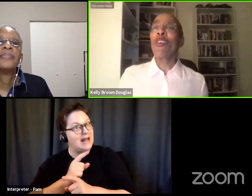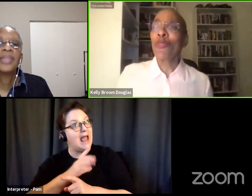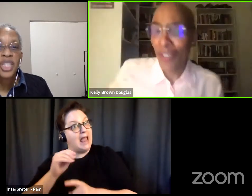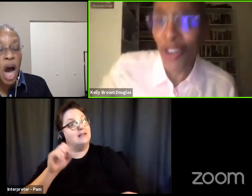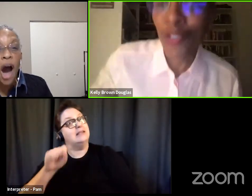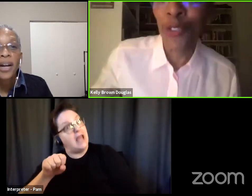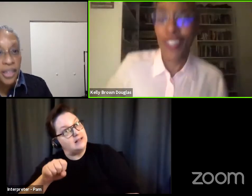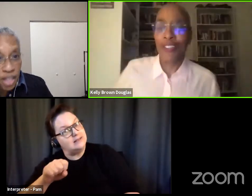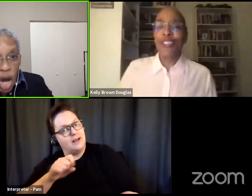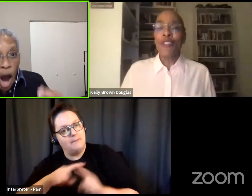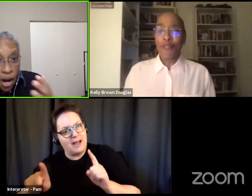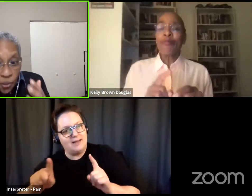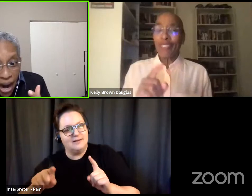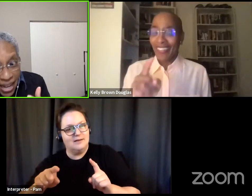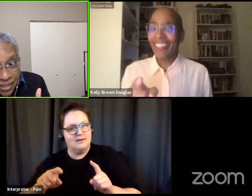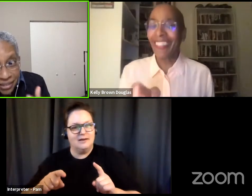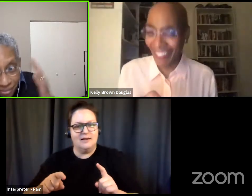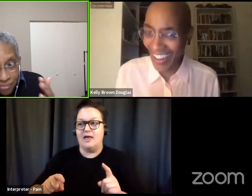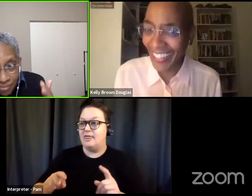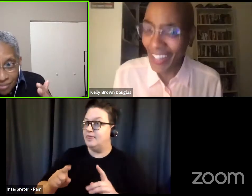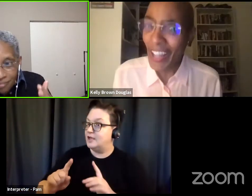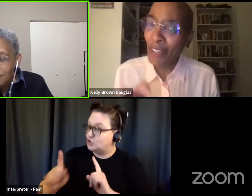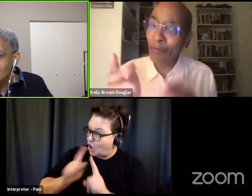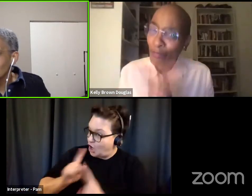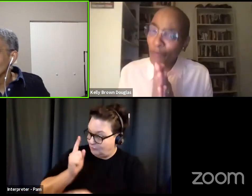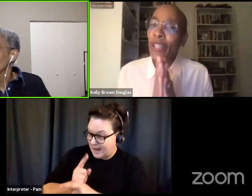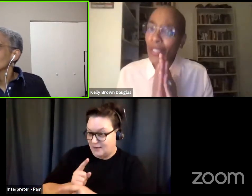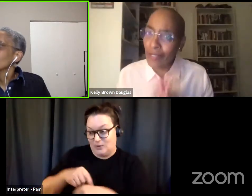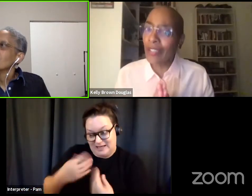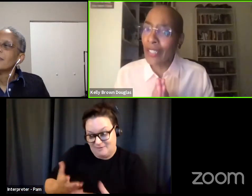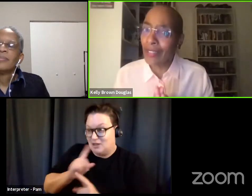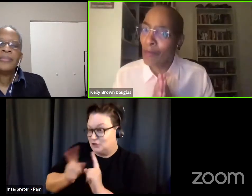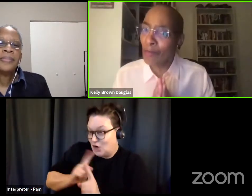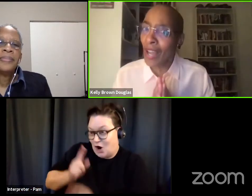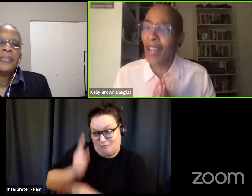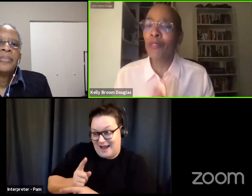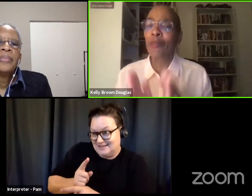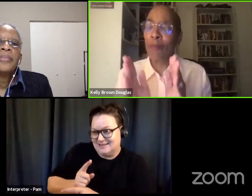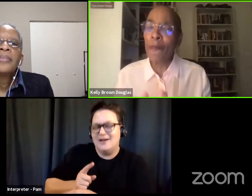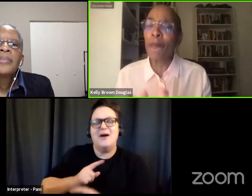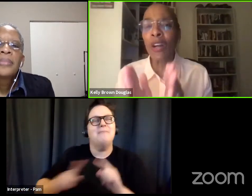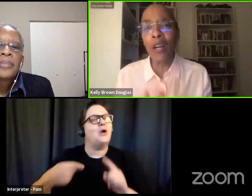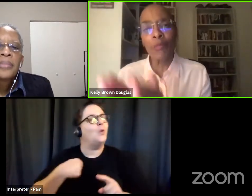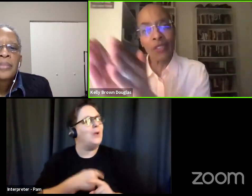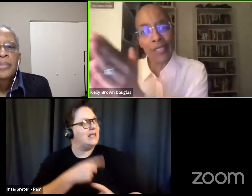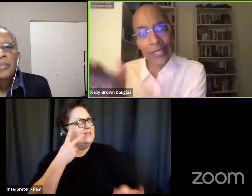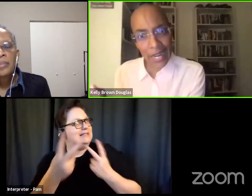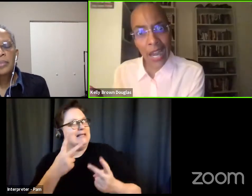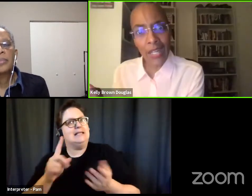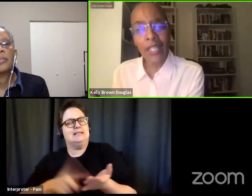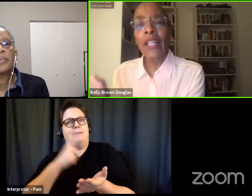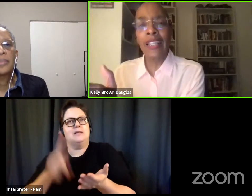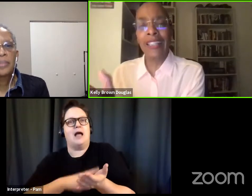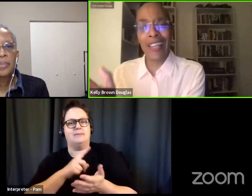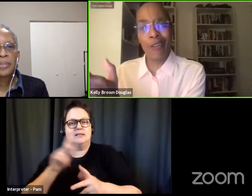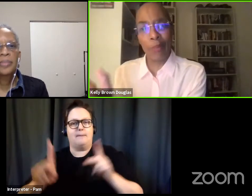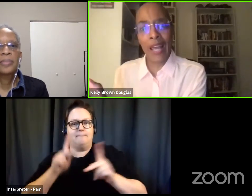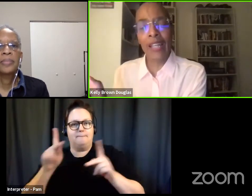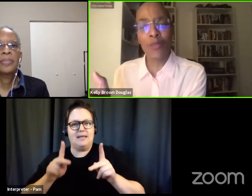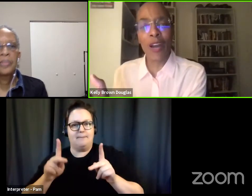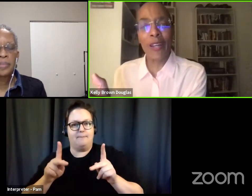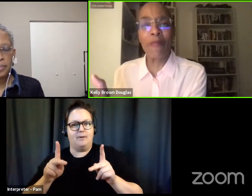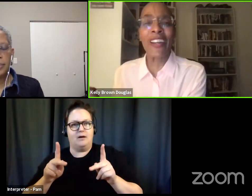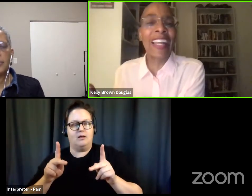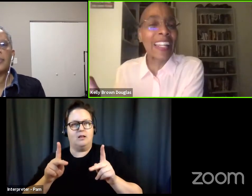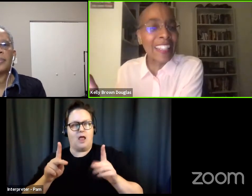As Baldwin, the talk, right? Right. But we can see sometimes that people come to the shock that they are